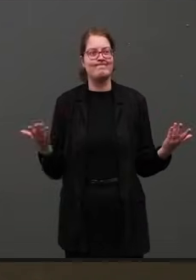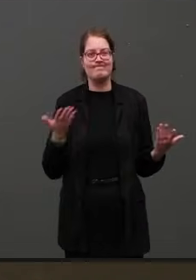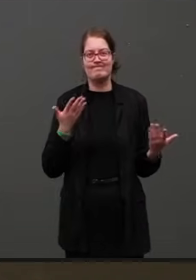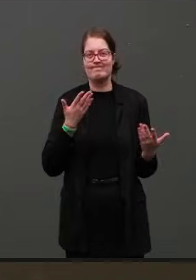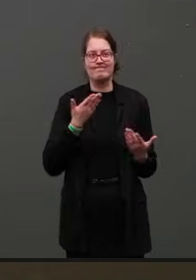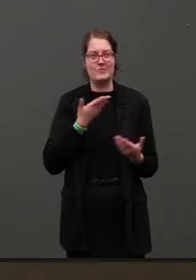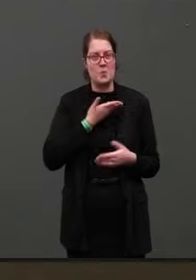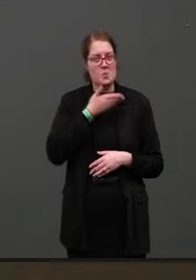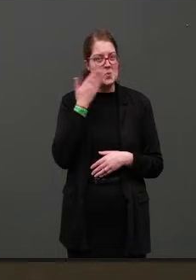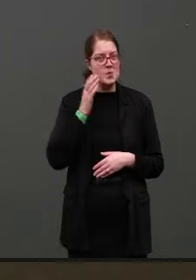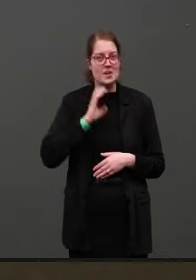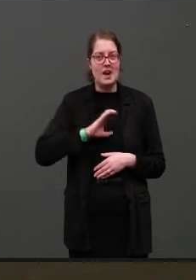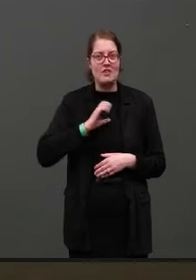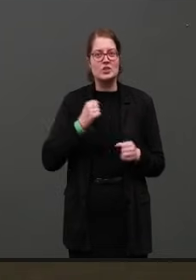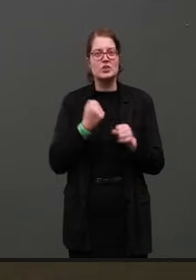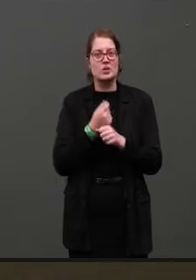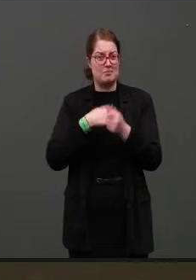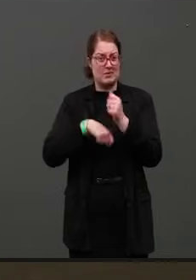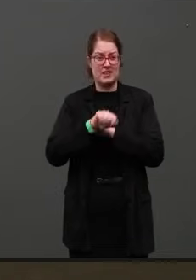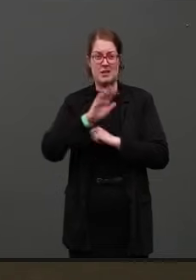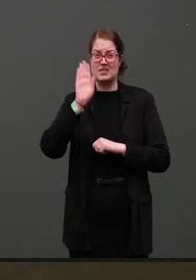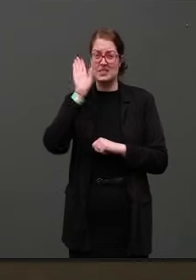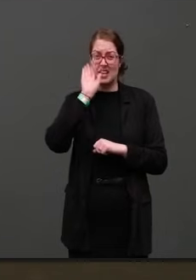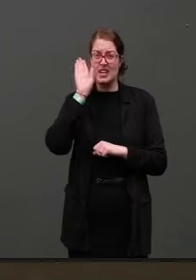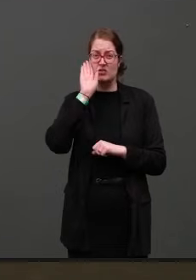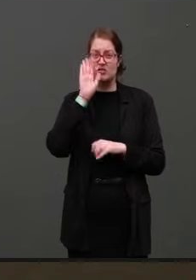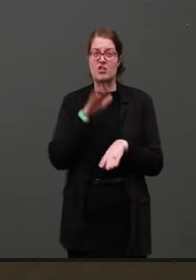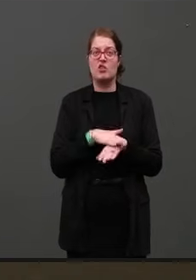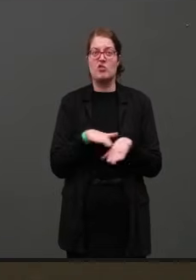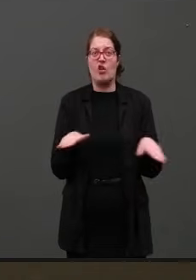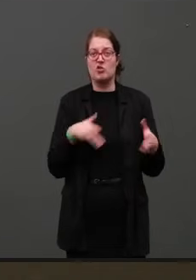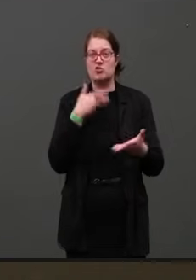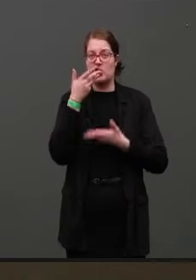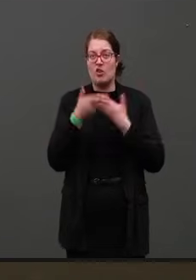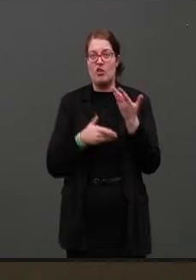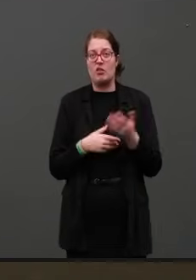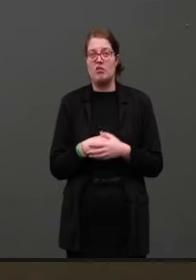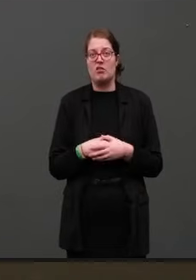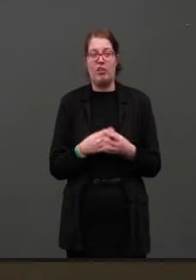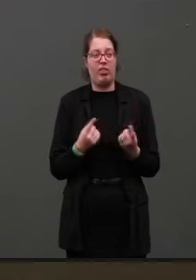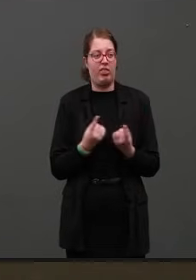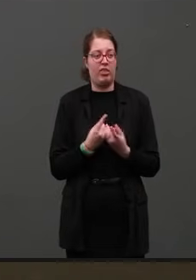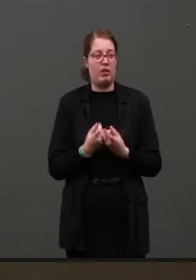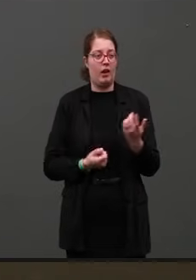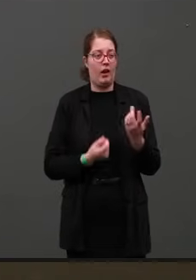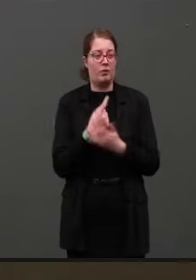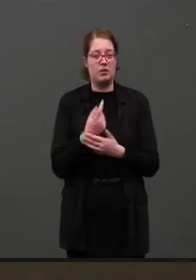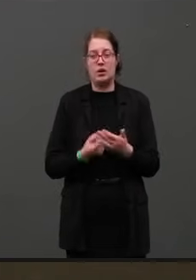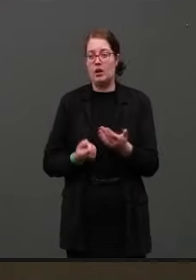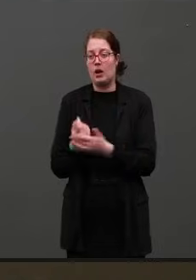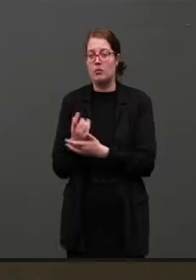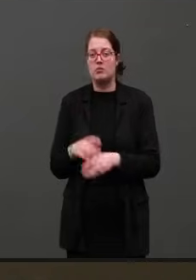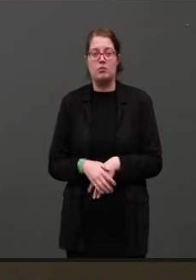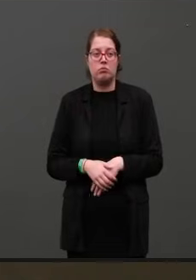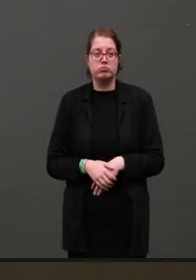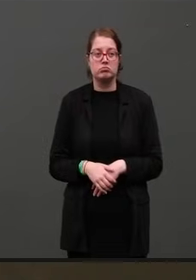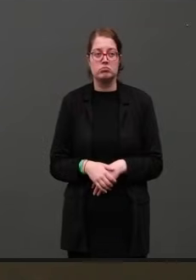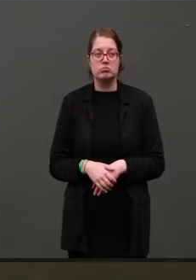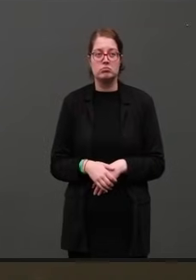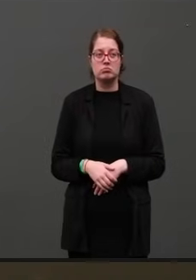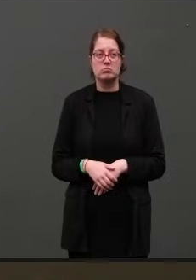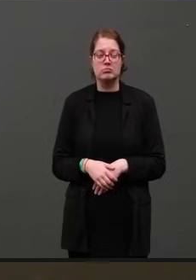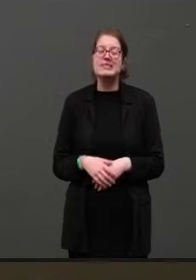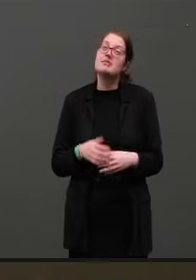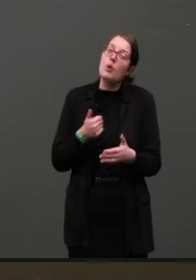you're in danger of creating a non-story where stuff just happens. Now, I'm not going to say that's always a mistake, because if